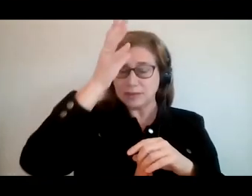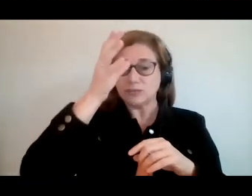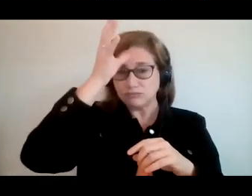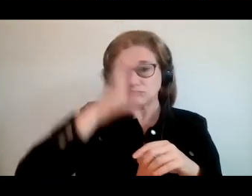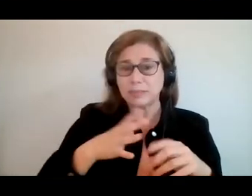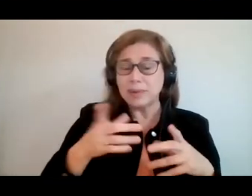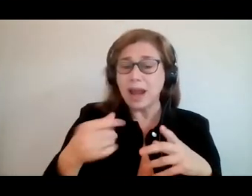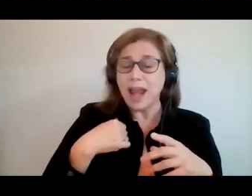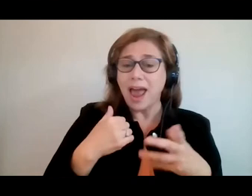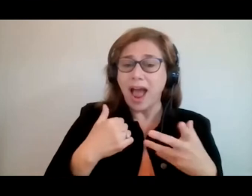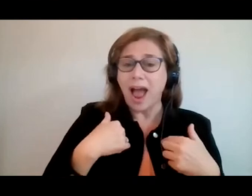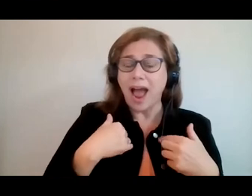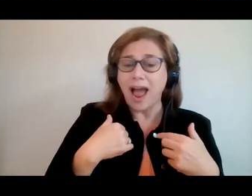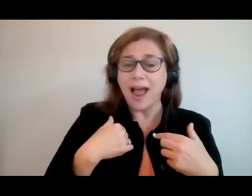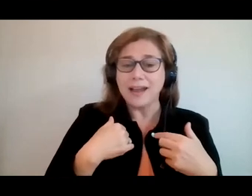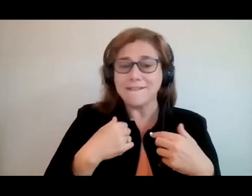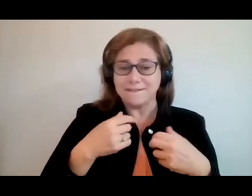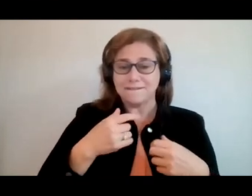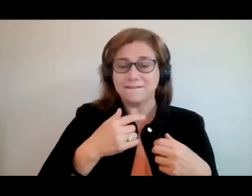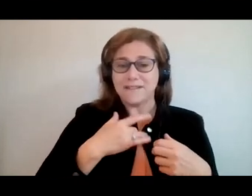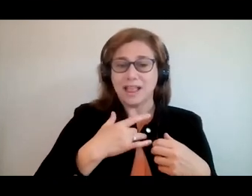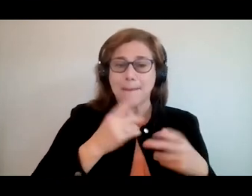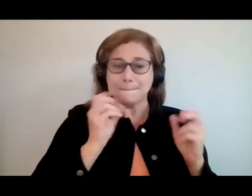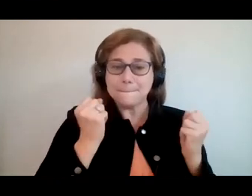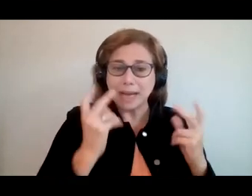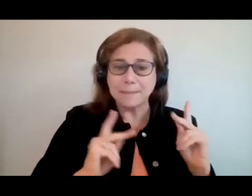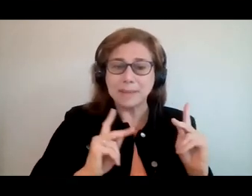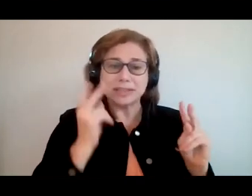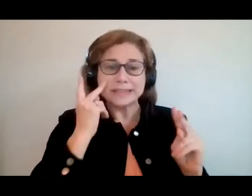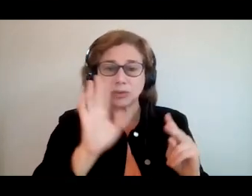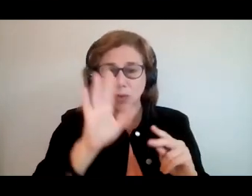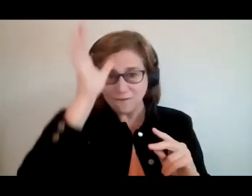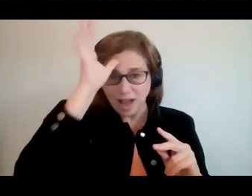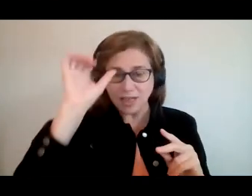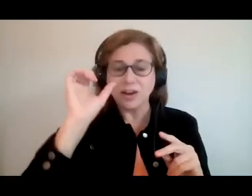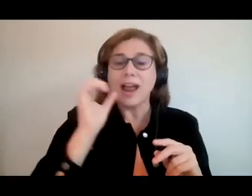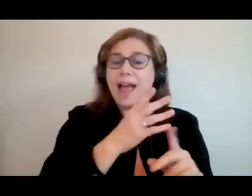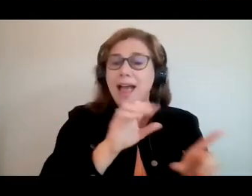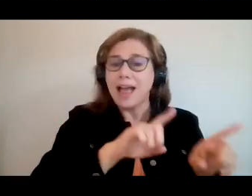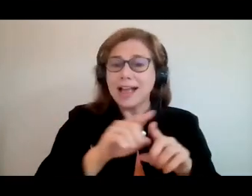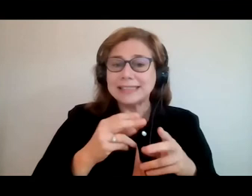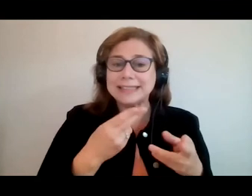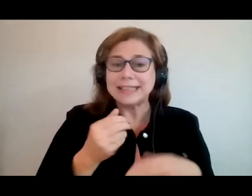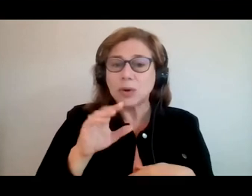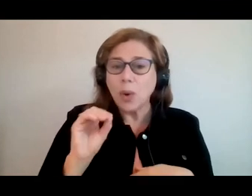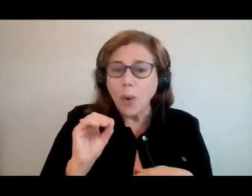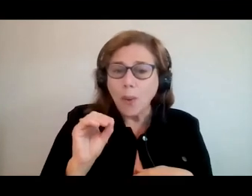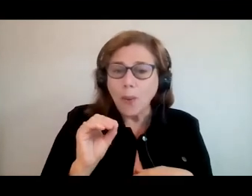And I wondered if you could speak to, you know, your decision to kind of insert yourself in that